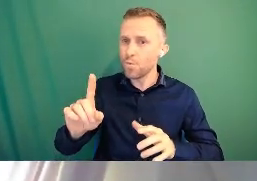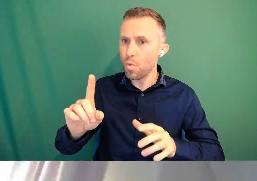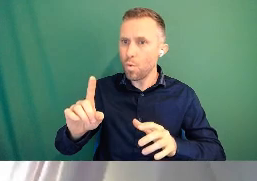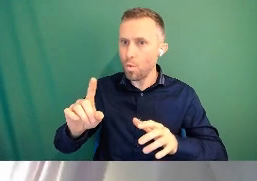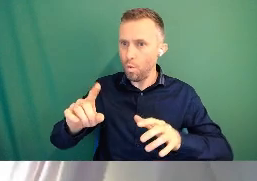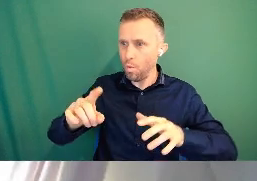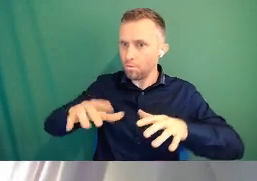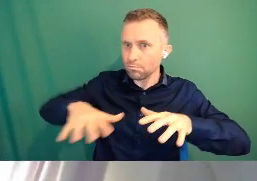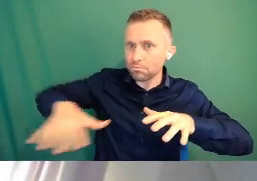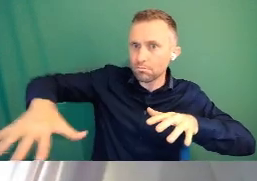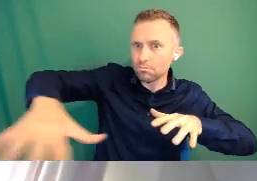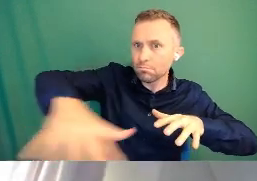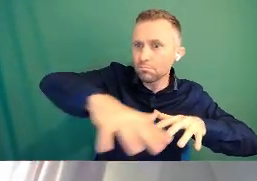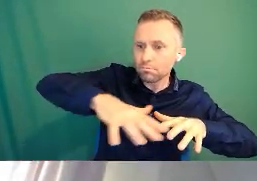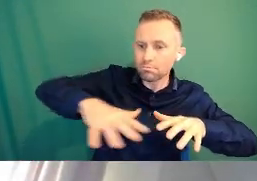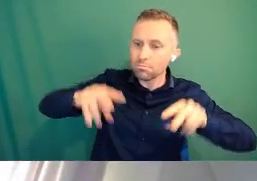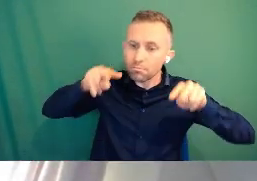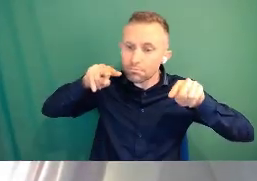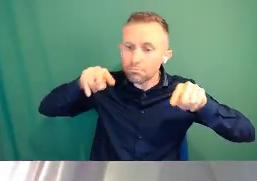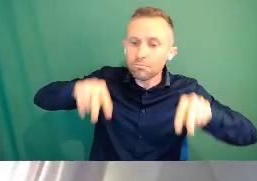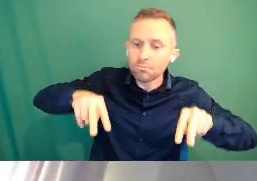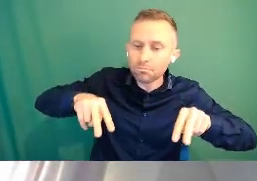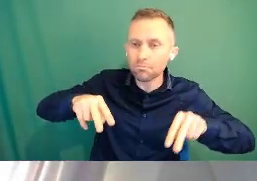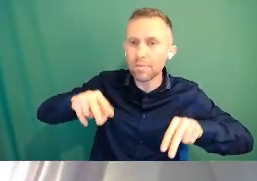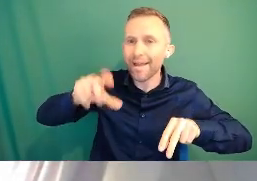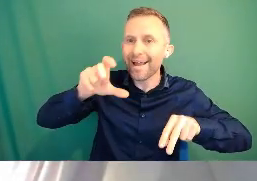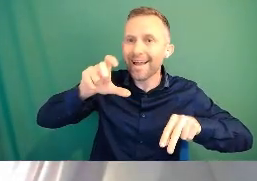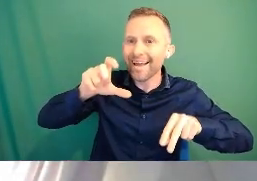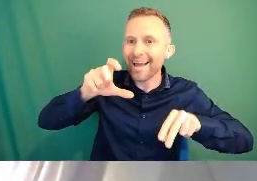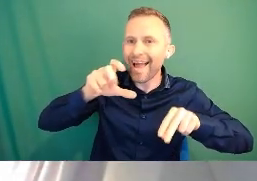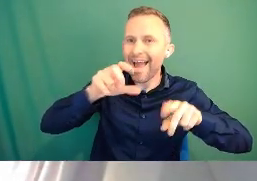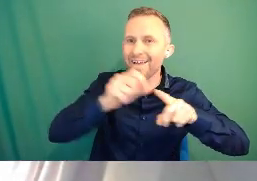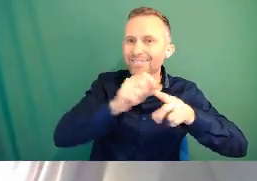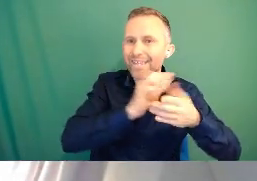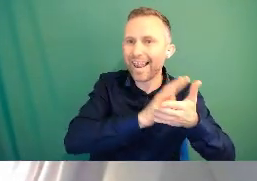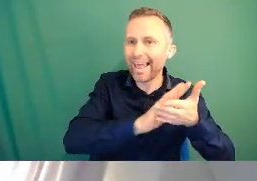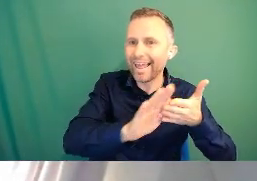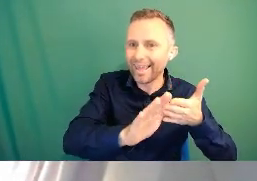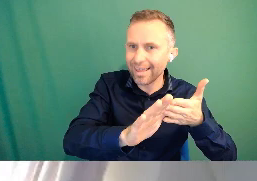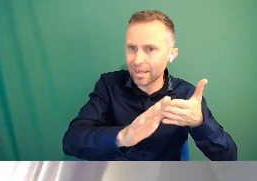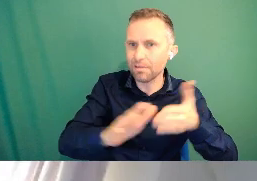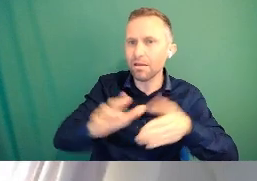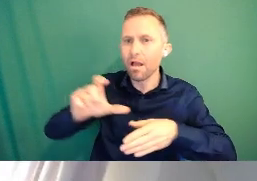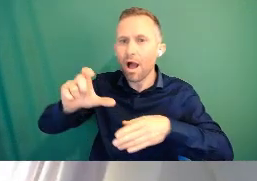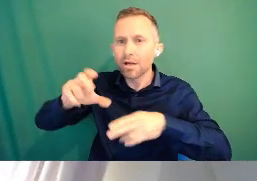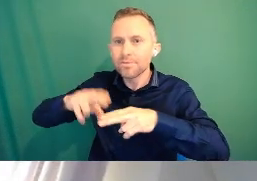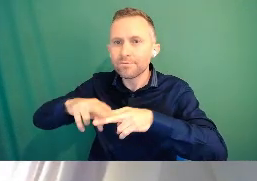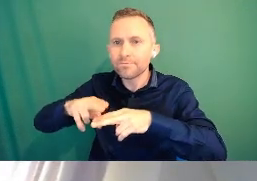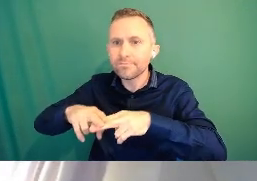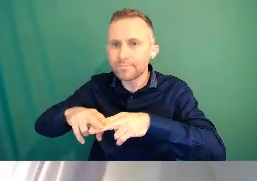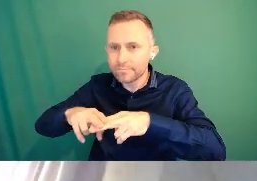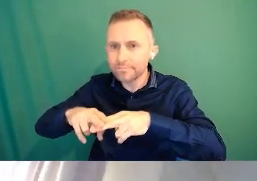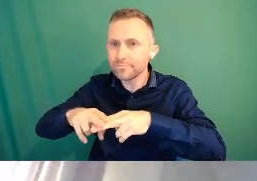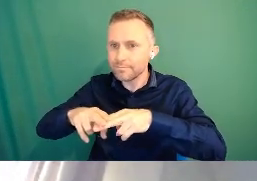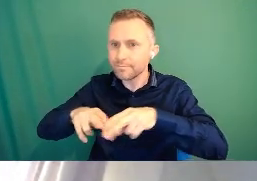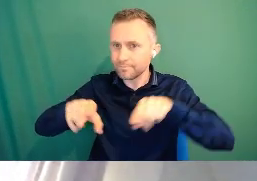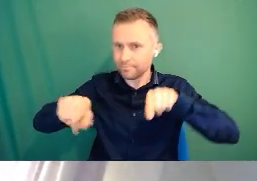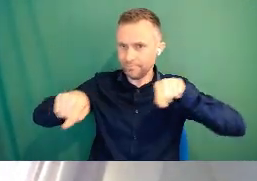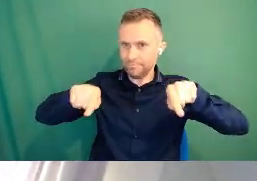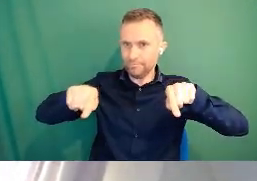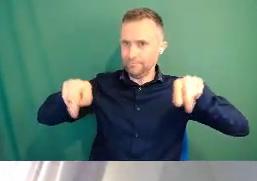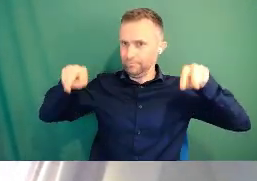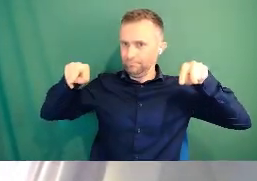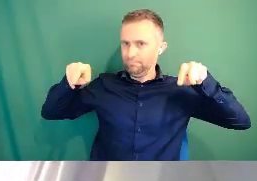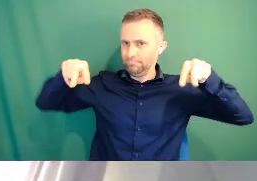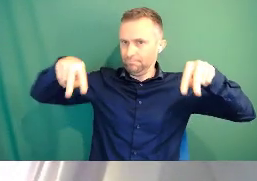the nearby more important lands. So those areas would be Caerphilly, which I mentioned before, but also